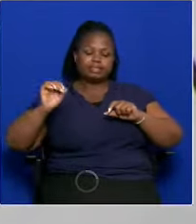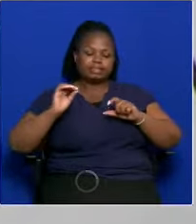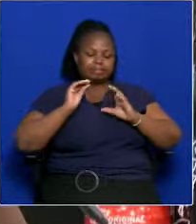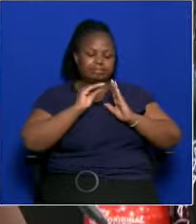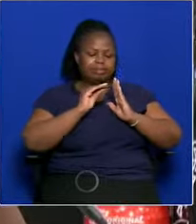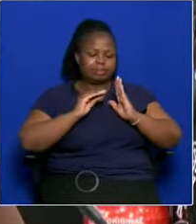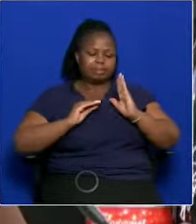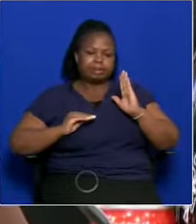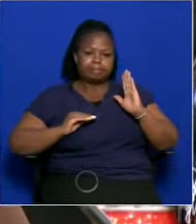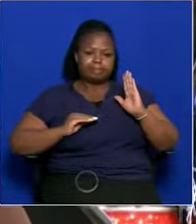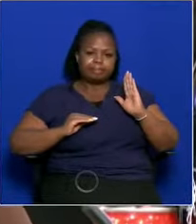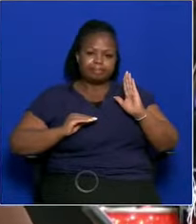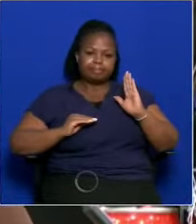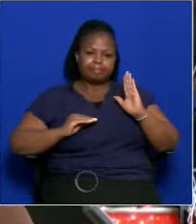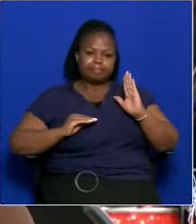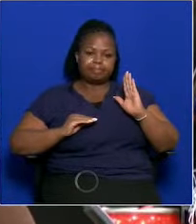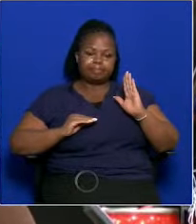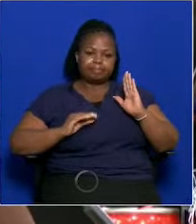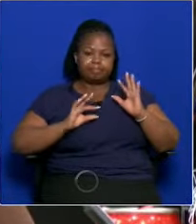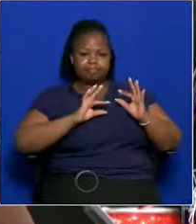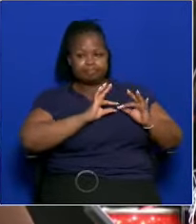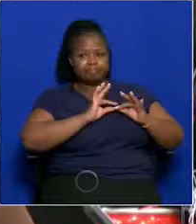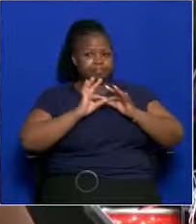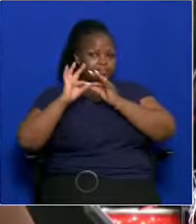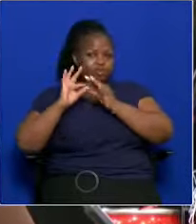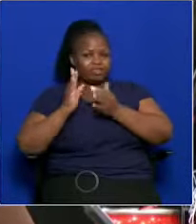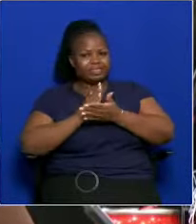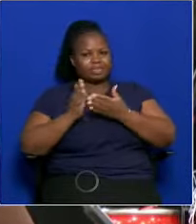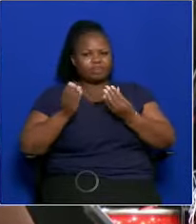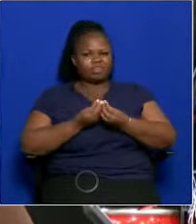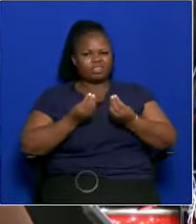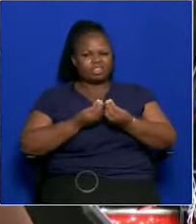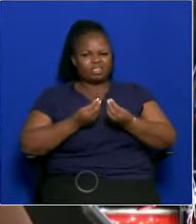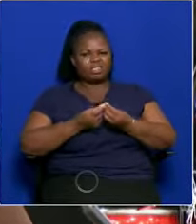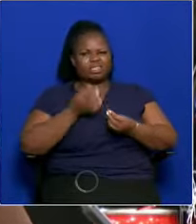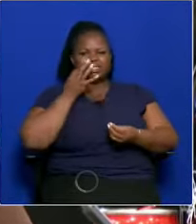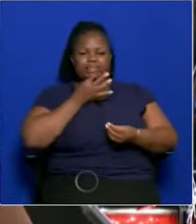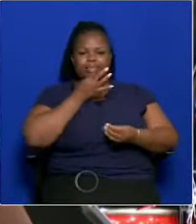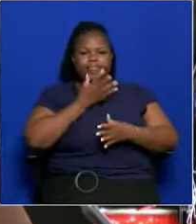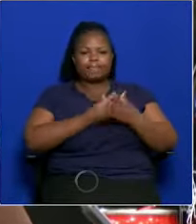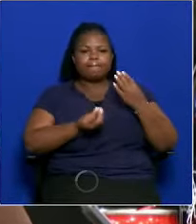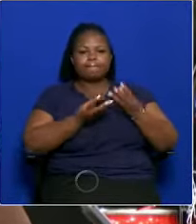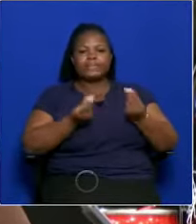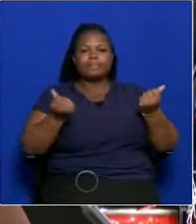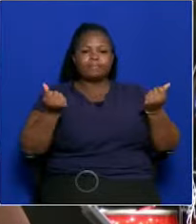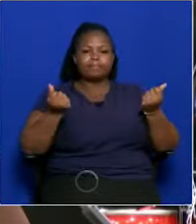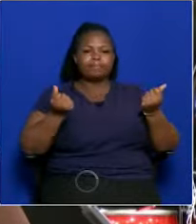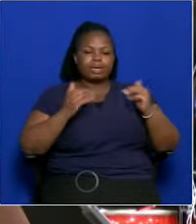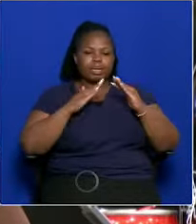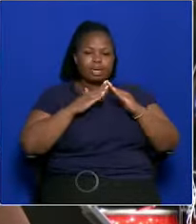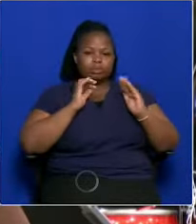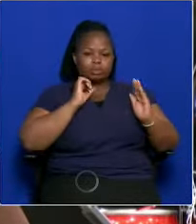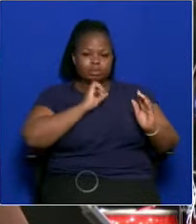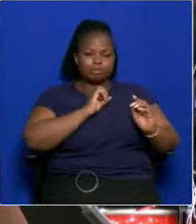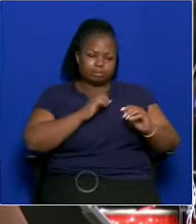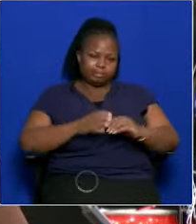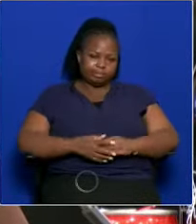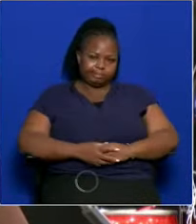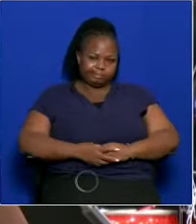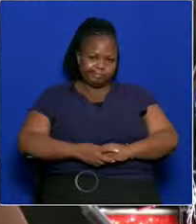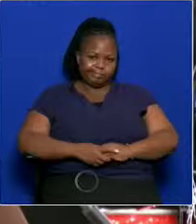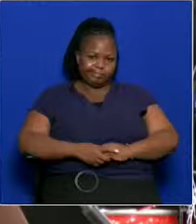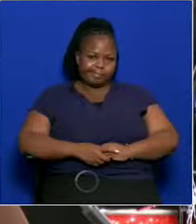So it was in relation to a number of items he says went missing or ought to be returned to him.